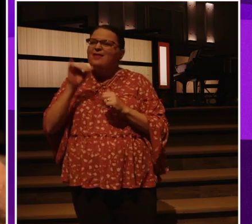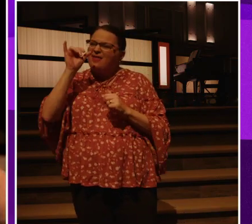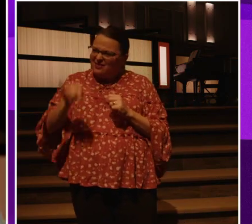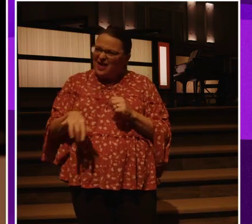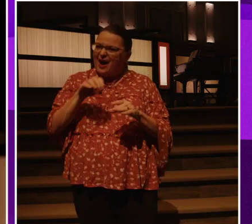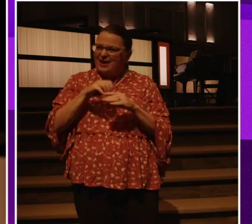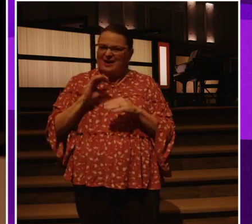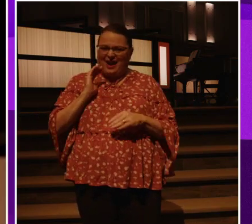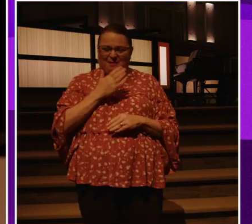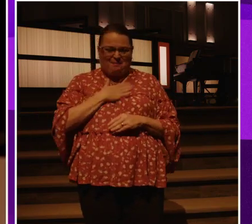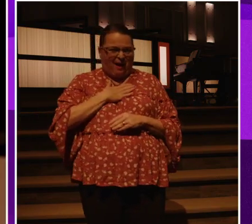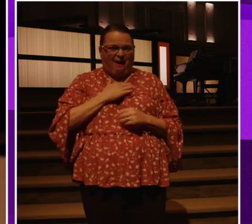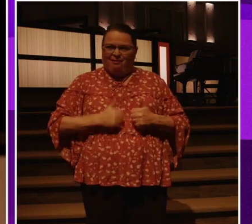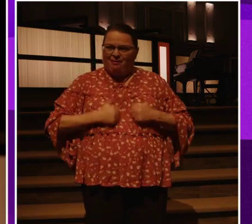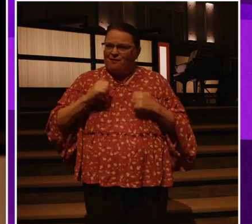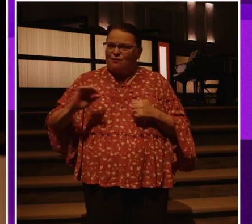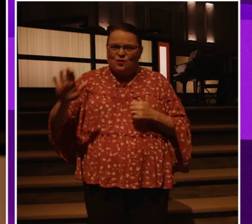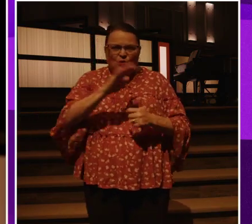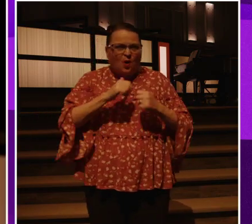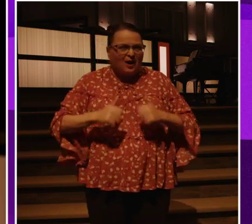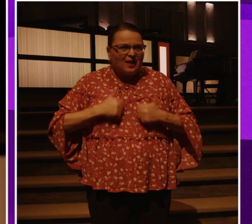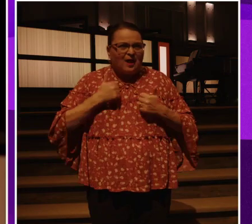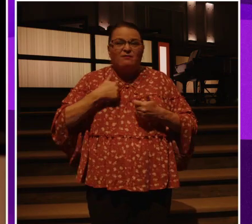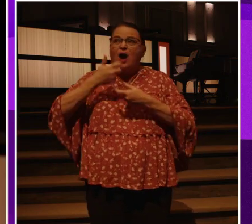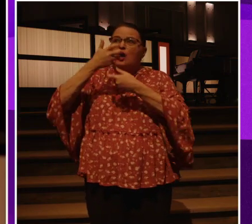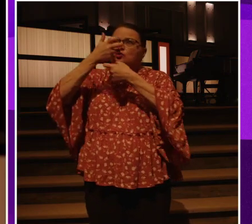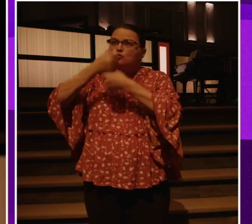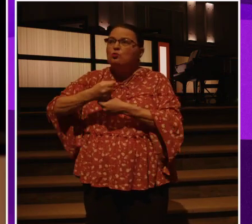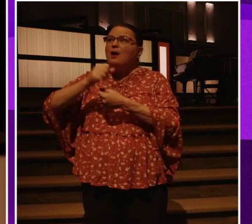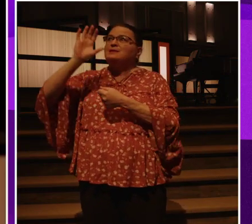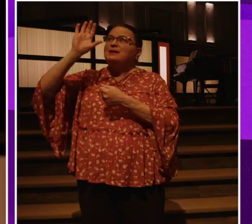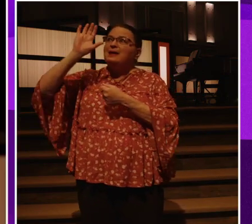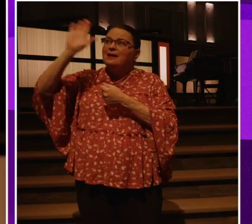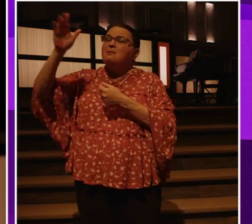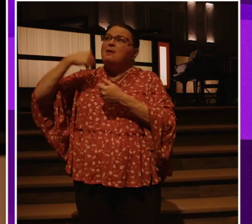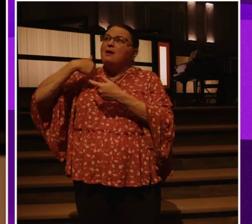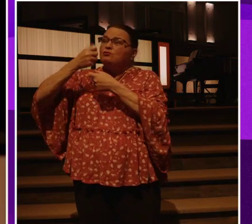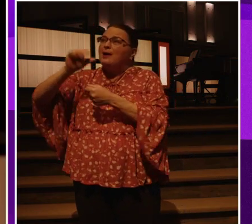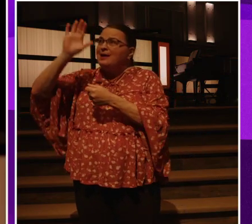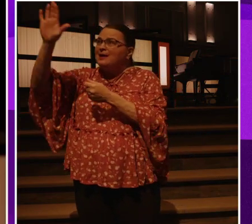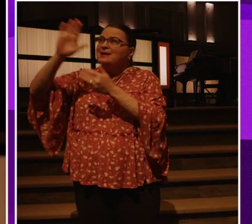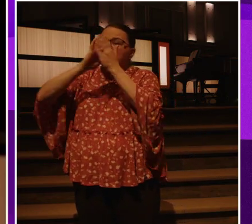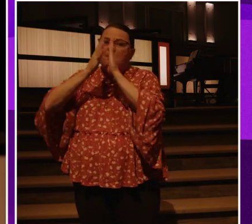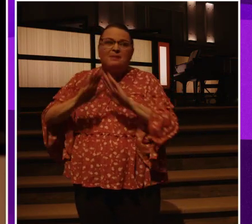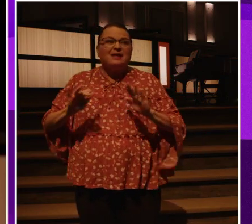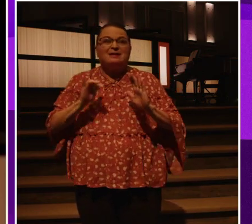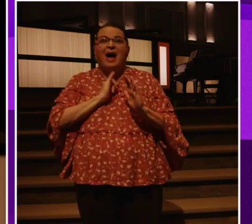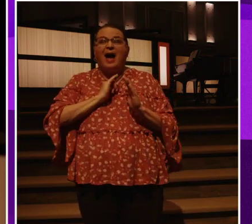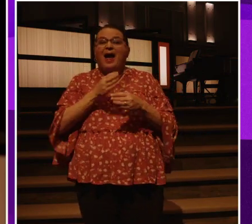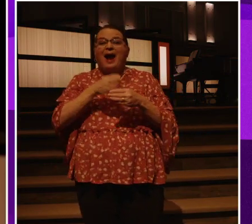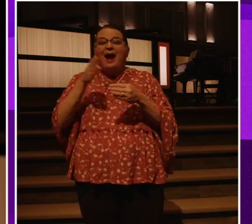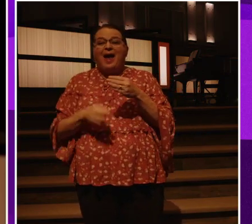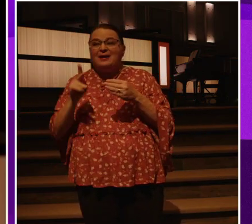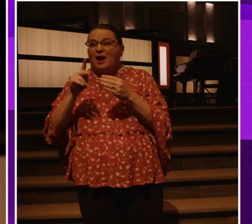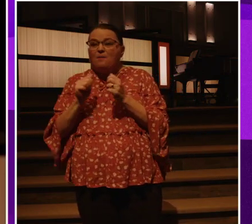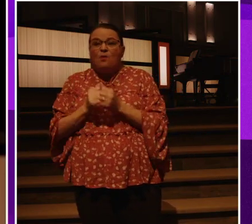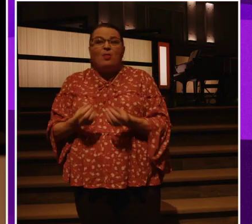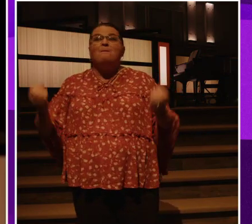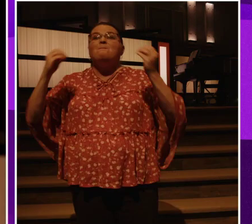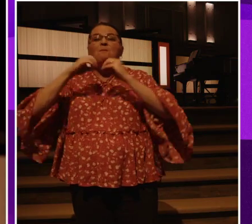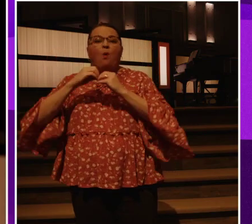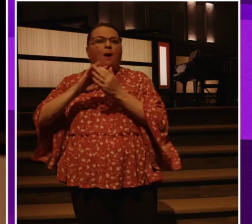begin to trust God and He gives me the peace of God, I end up with more peace than I can